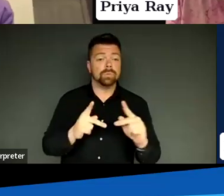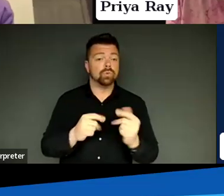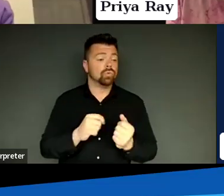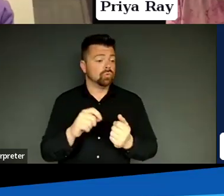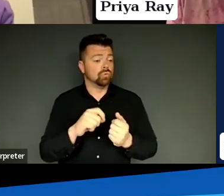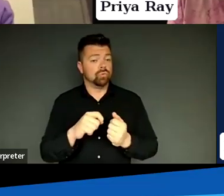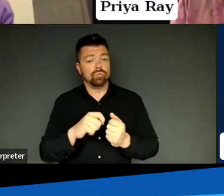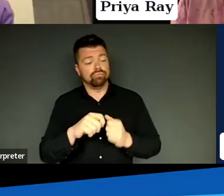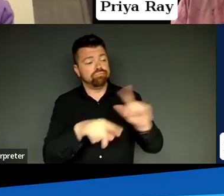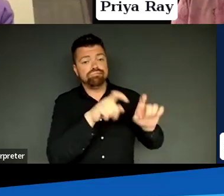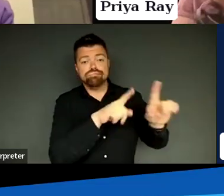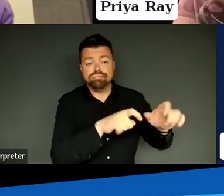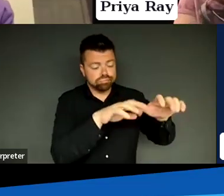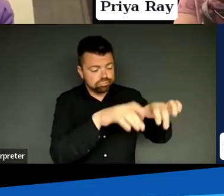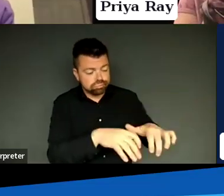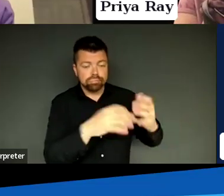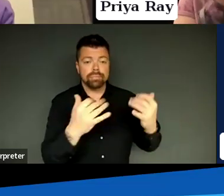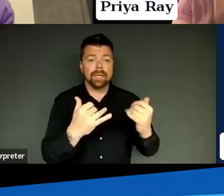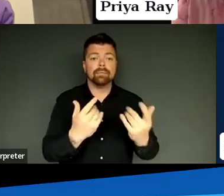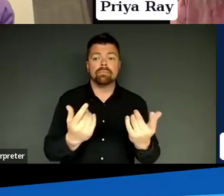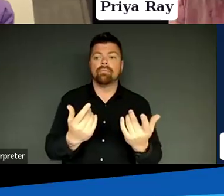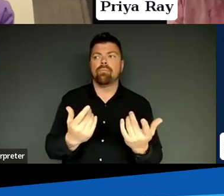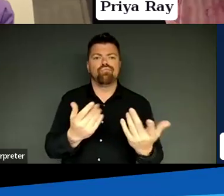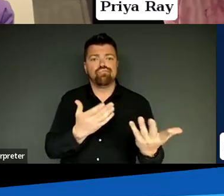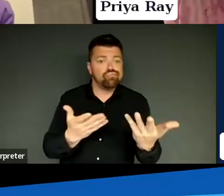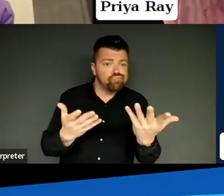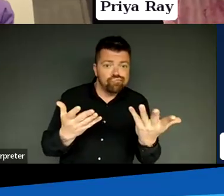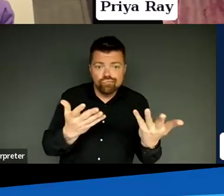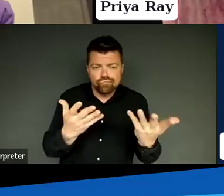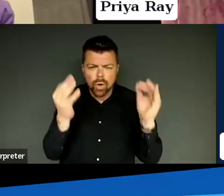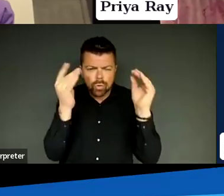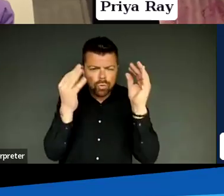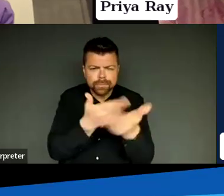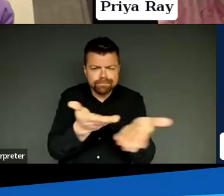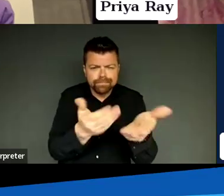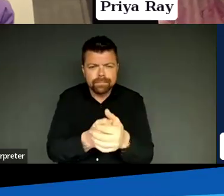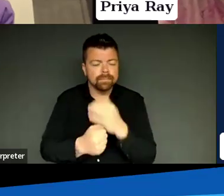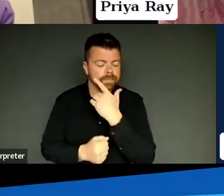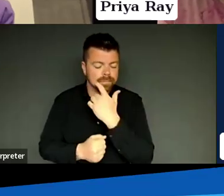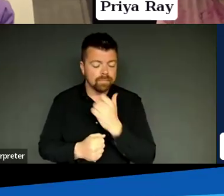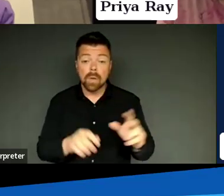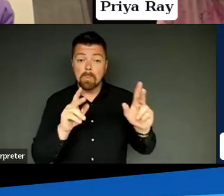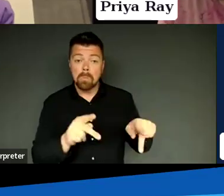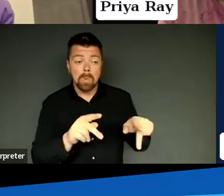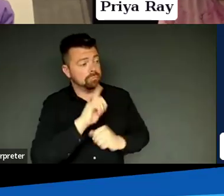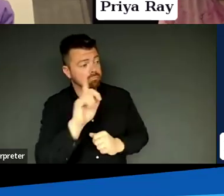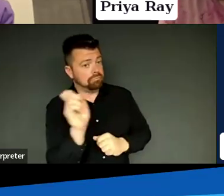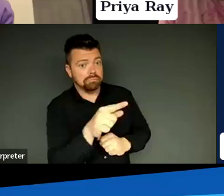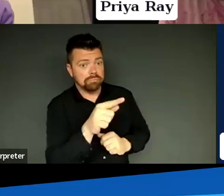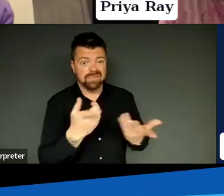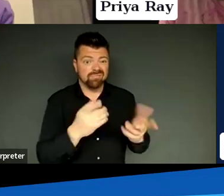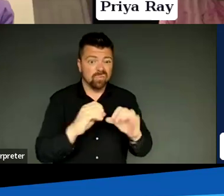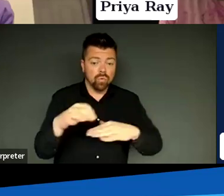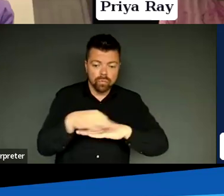in, and I want you guys to give me your thoughts about some of these. So there's a person who has no function